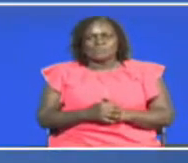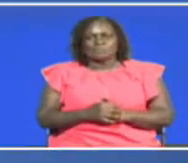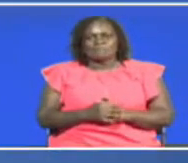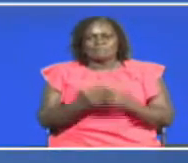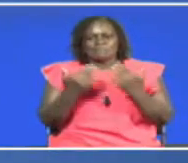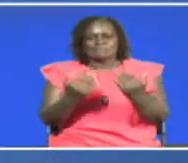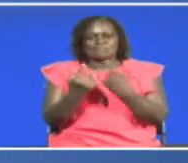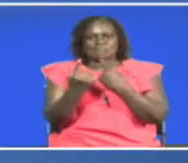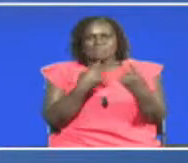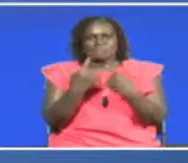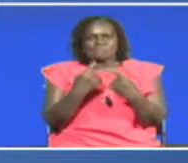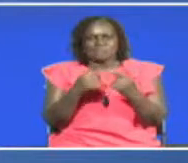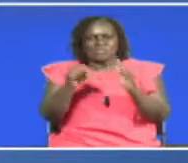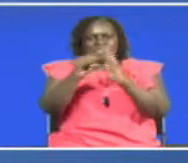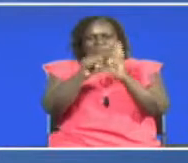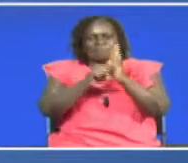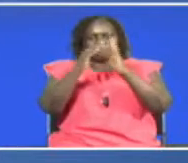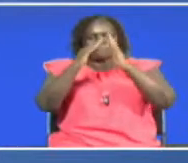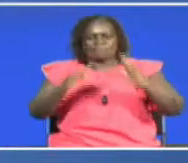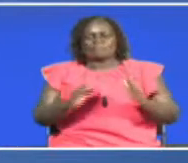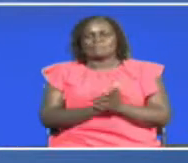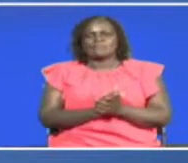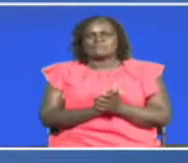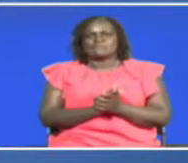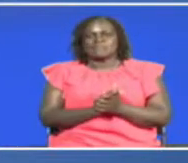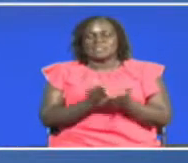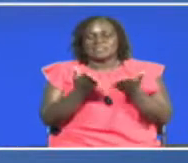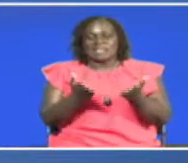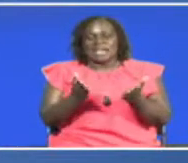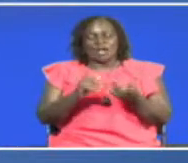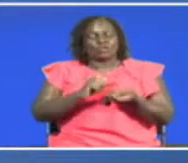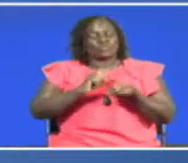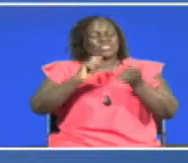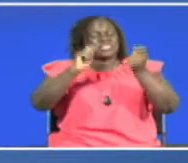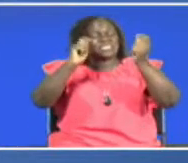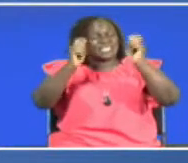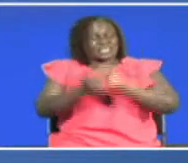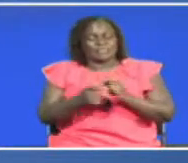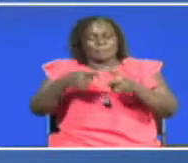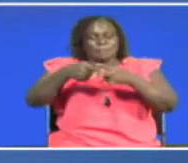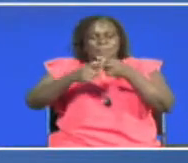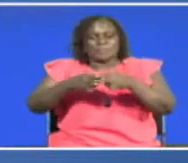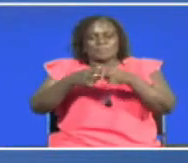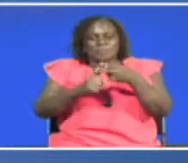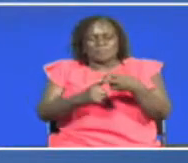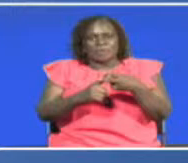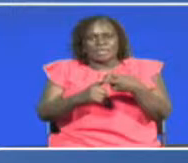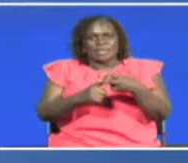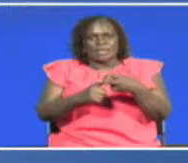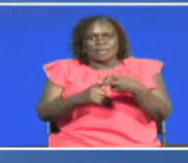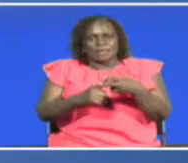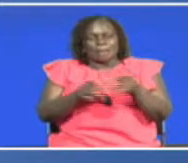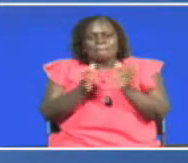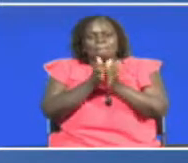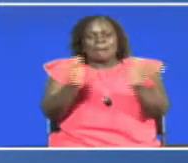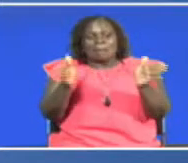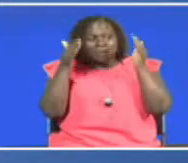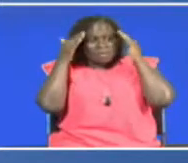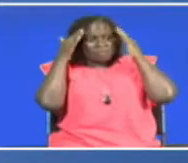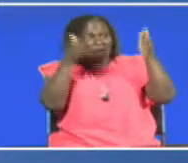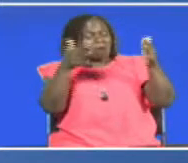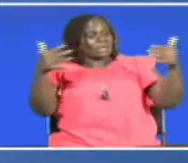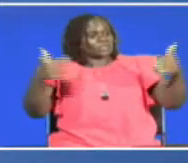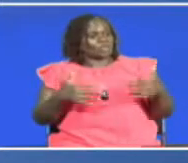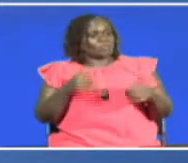Let's now talk about the State House in Nairobi, which has received a major facelift, changes which caught the attention of many